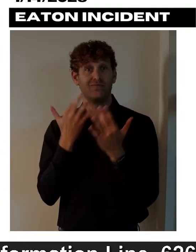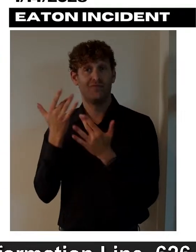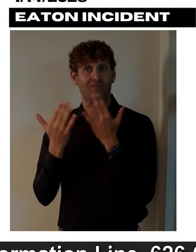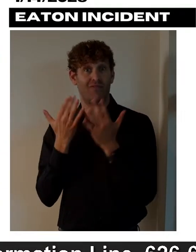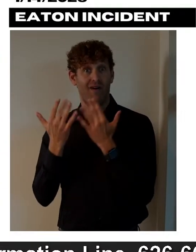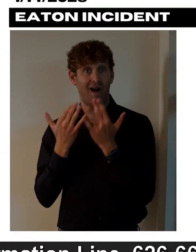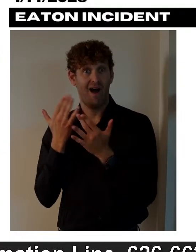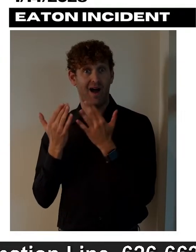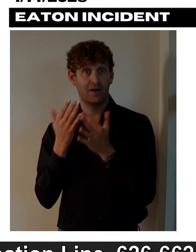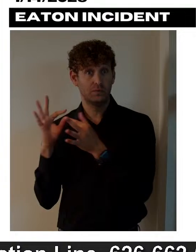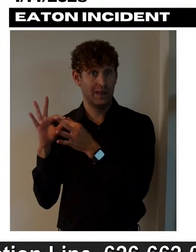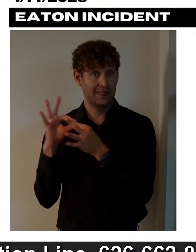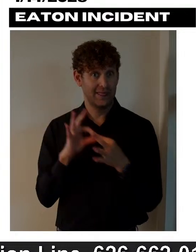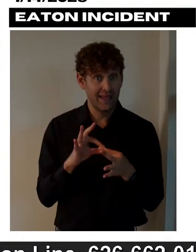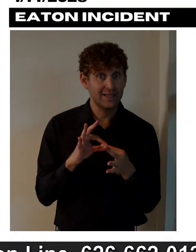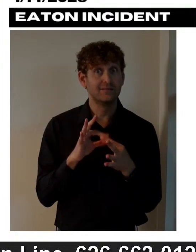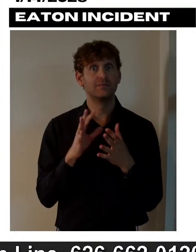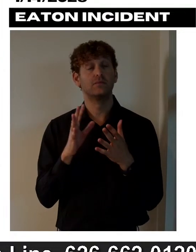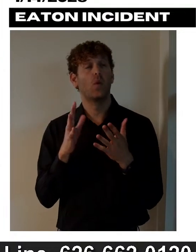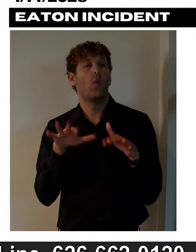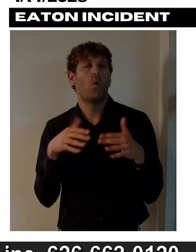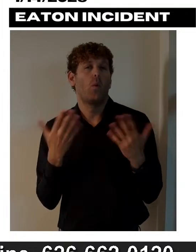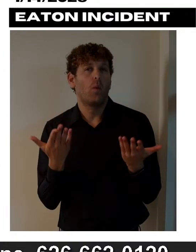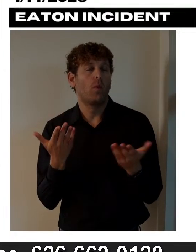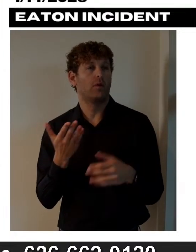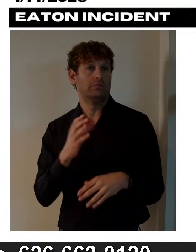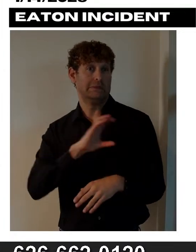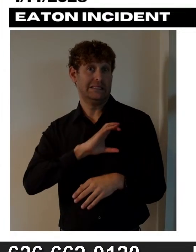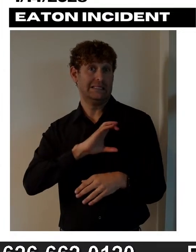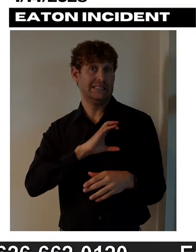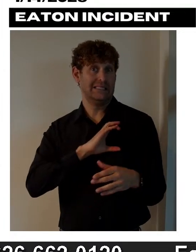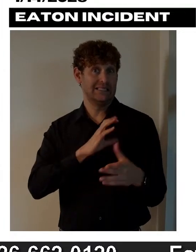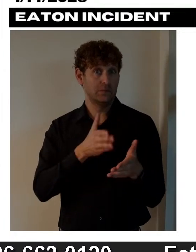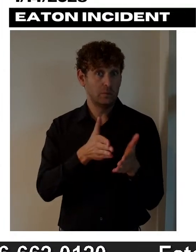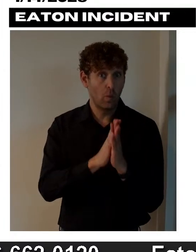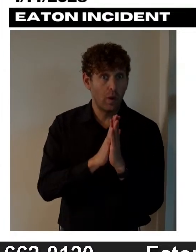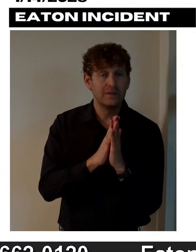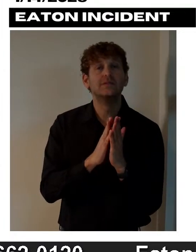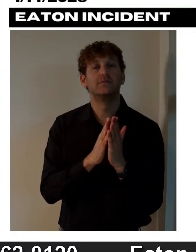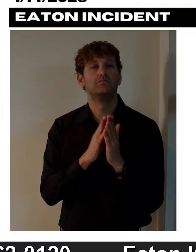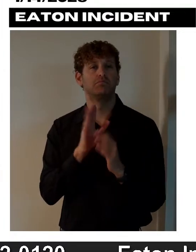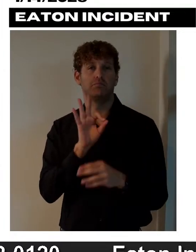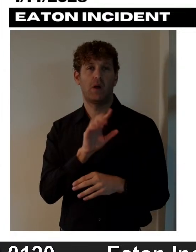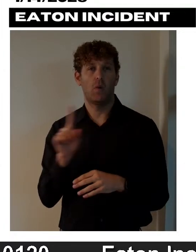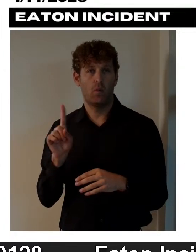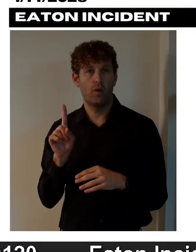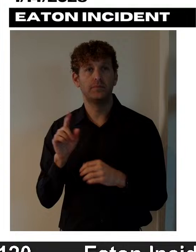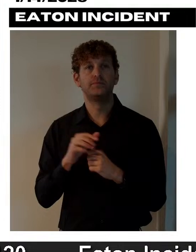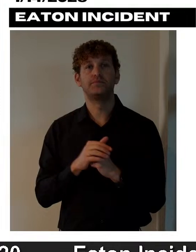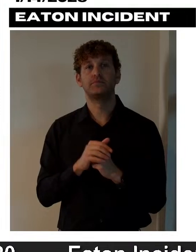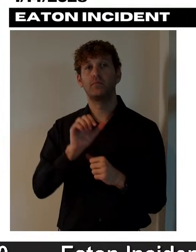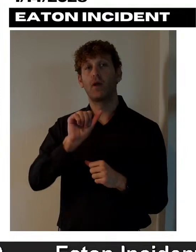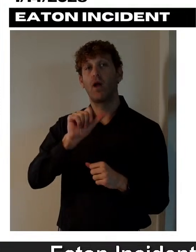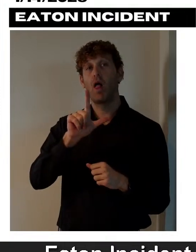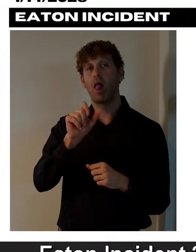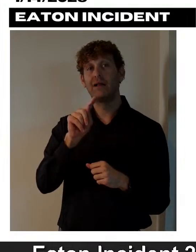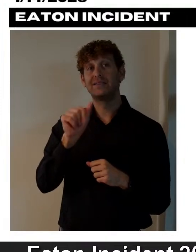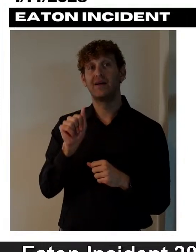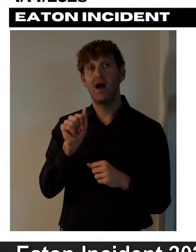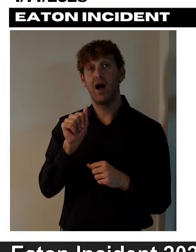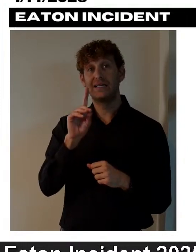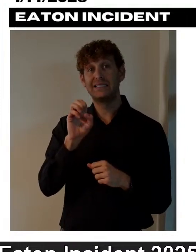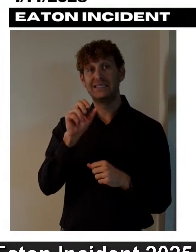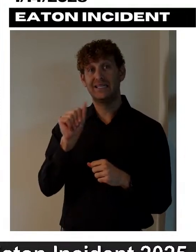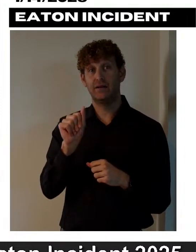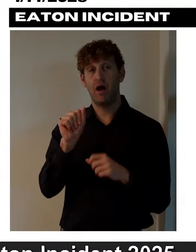requests. For the Altadena community, fire stations 11, fire station 12, fire